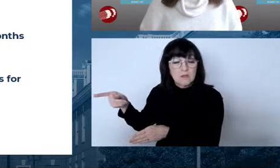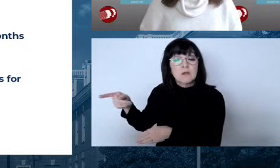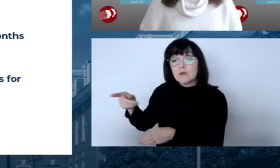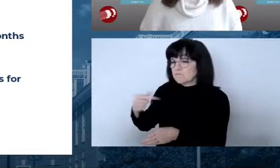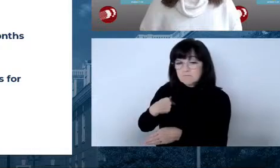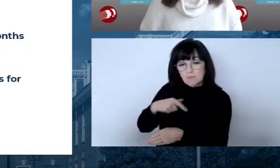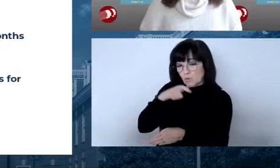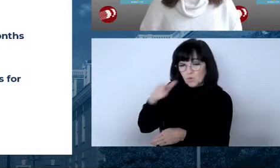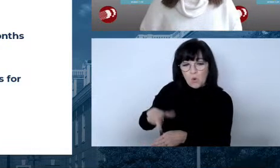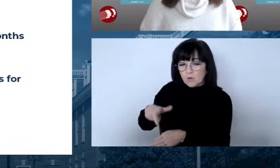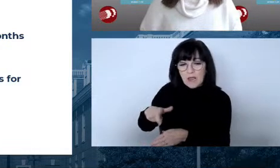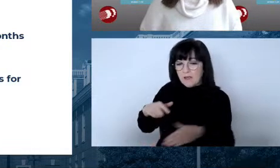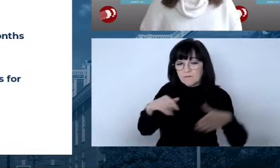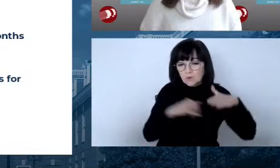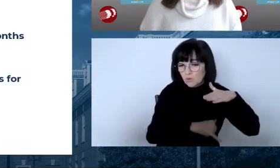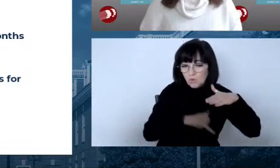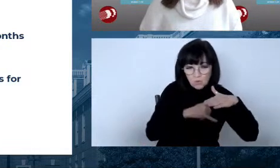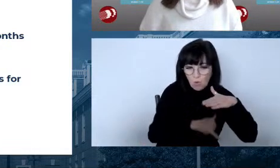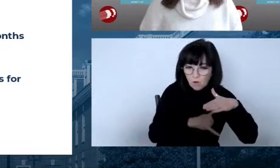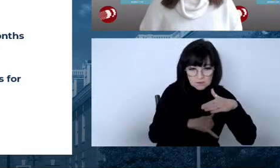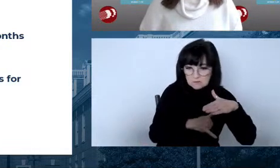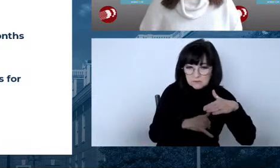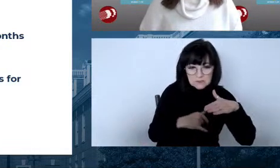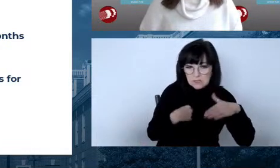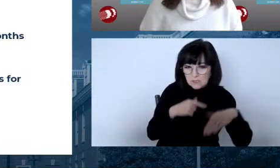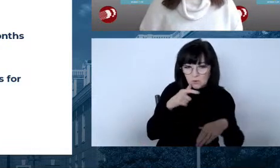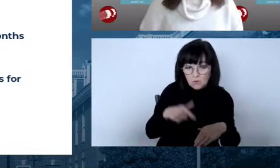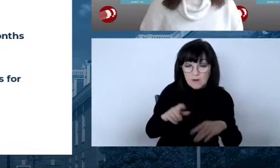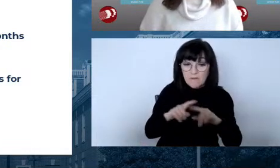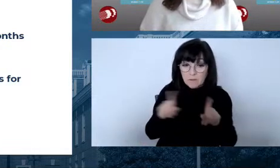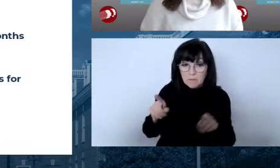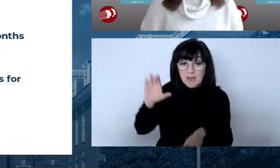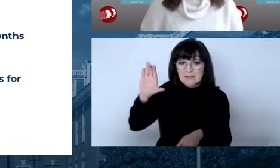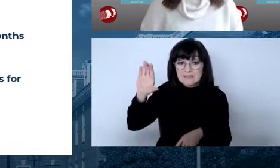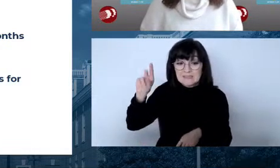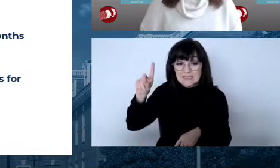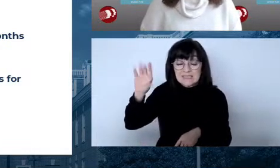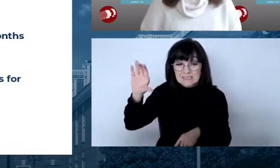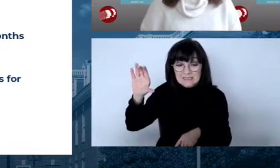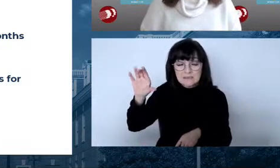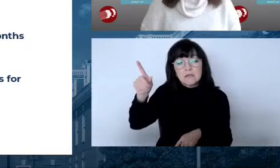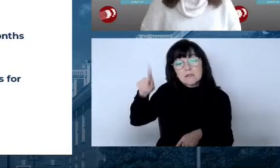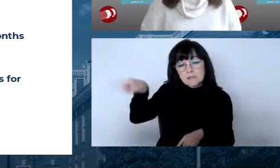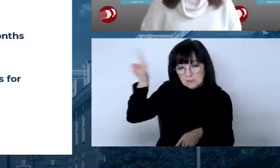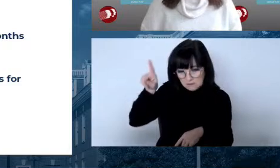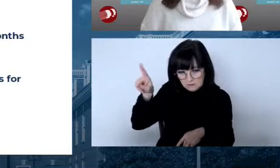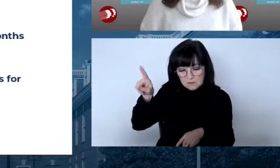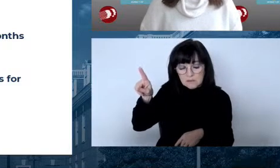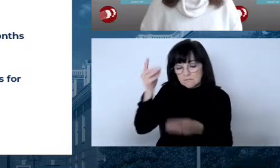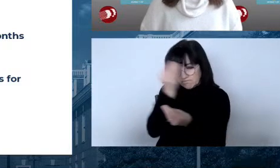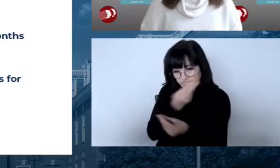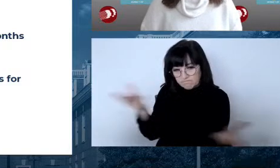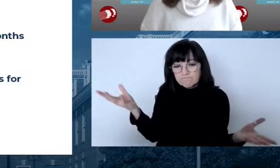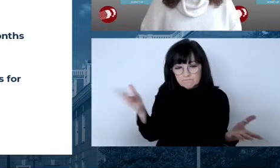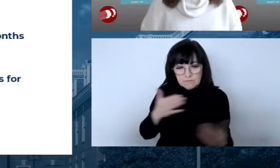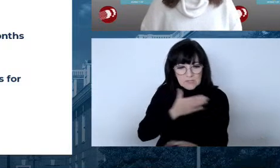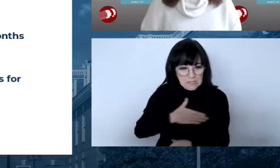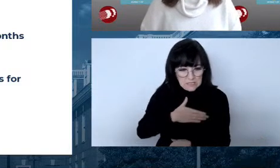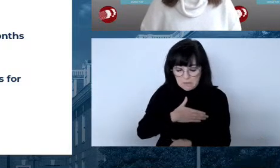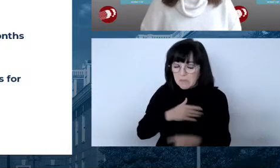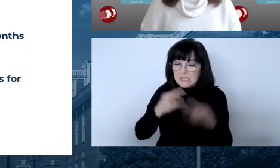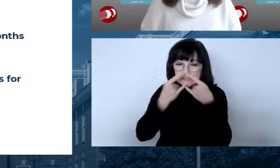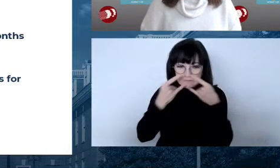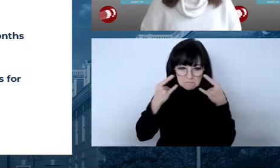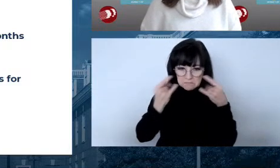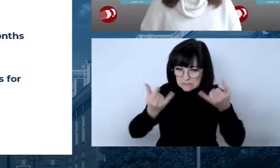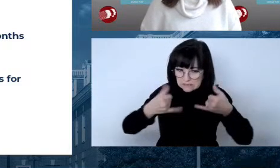but the request and direction from CDC is to put on a well-fitting, high-quality mask, just in case for